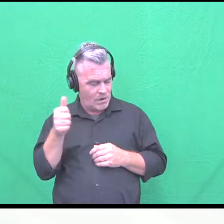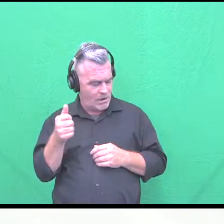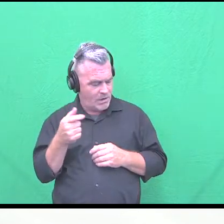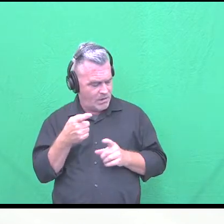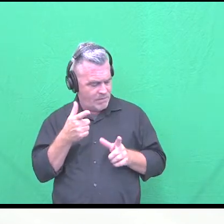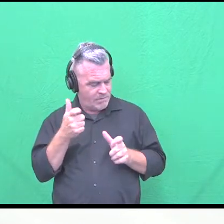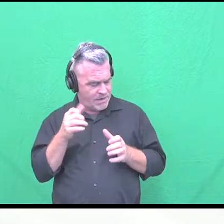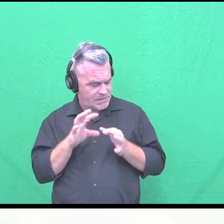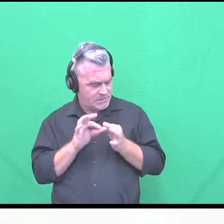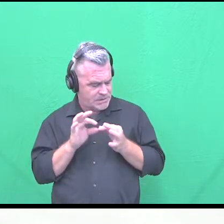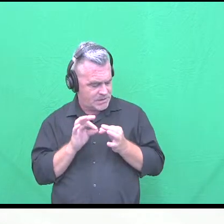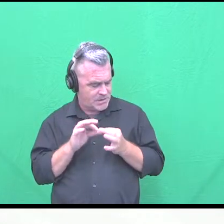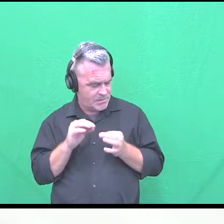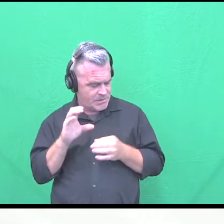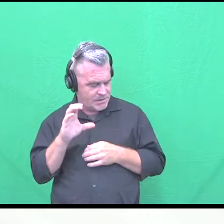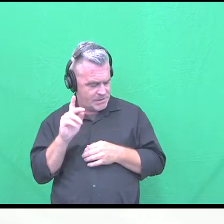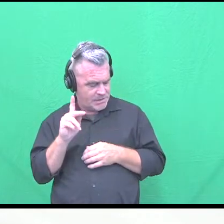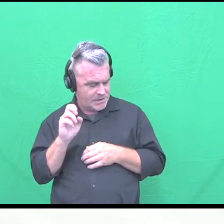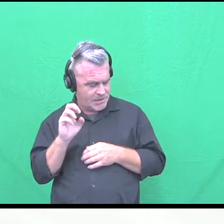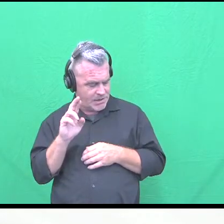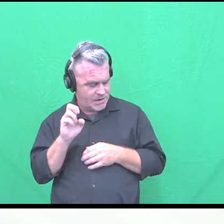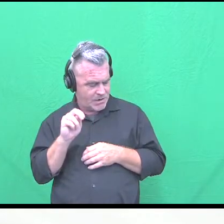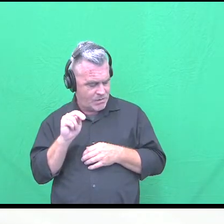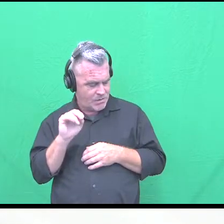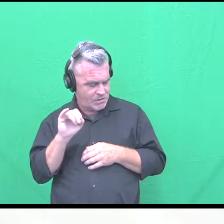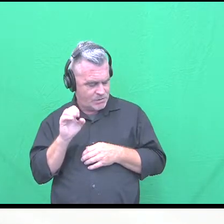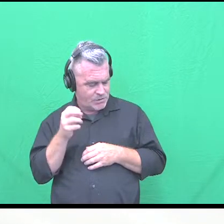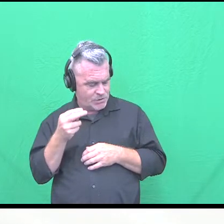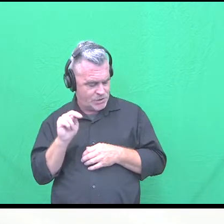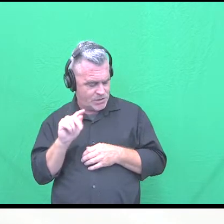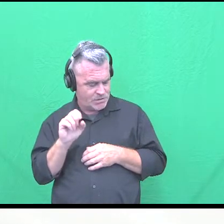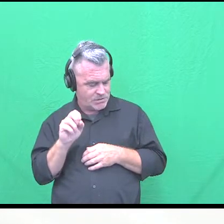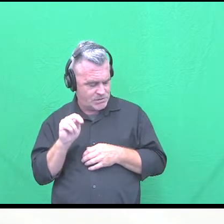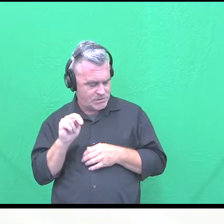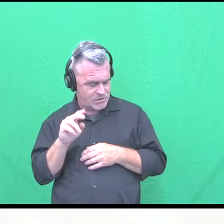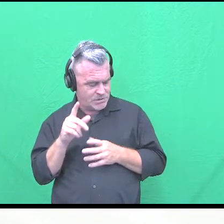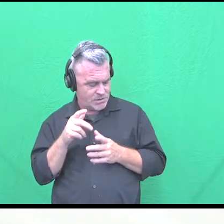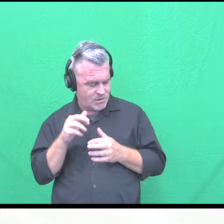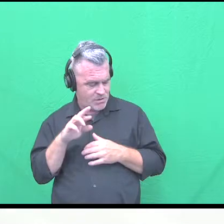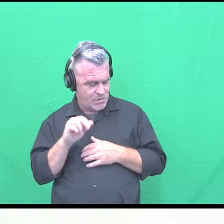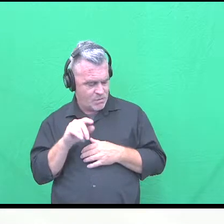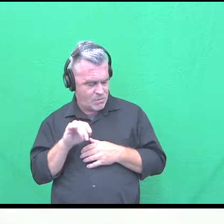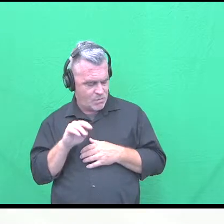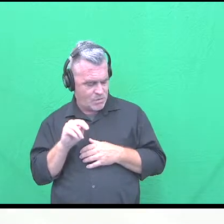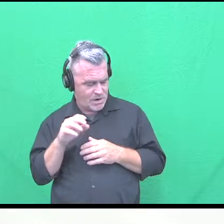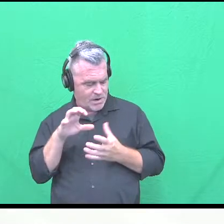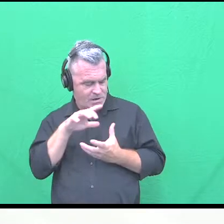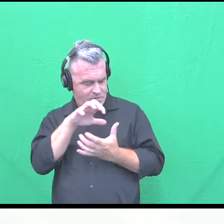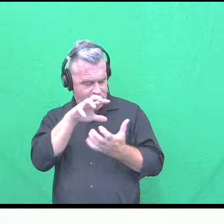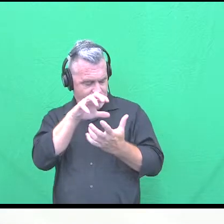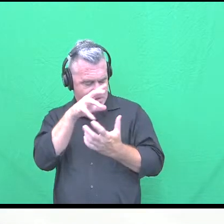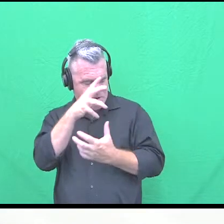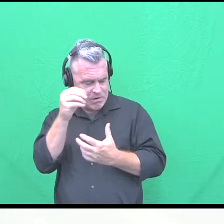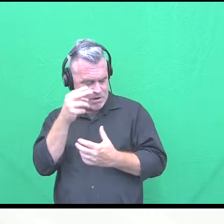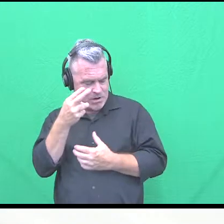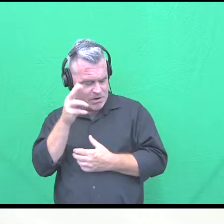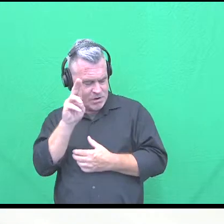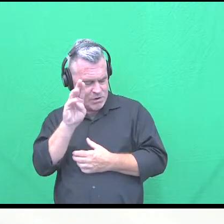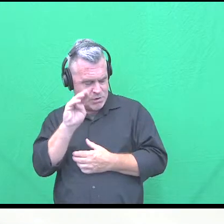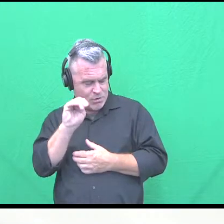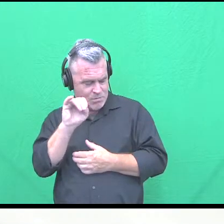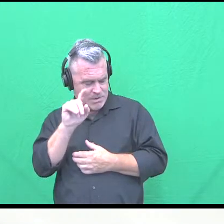as Karen Johnson mentioned the big rain clouds and humidity. I do want to share that with